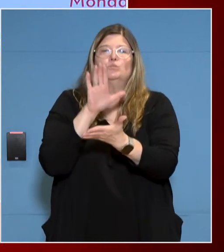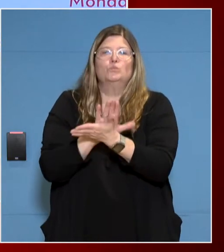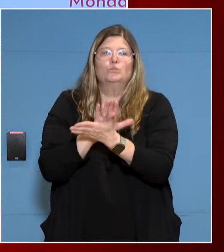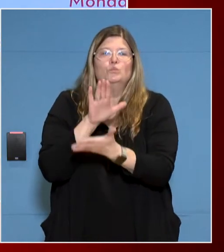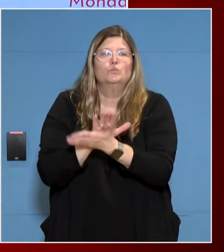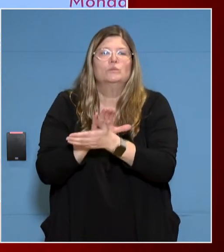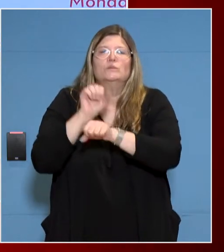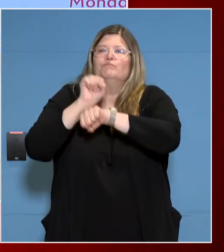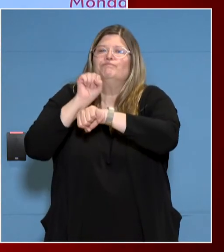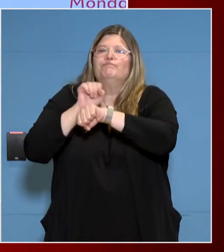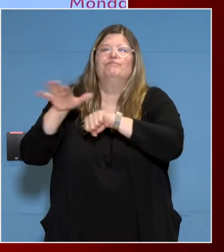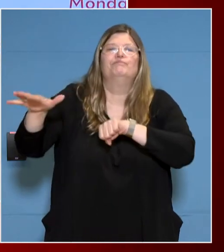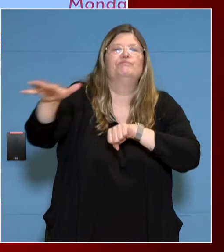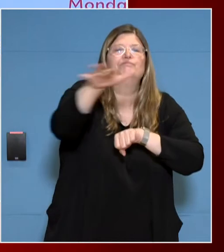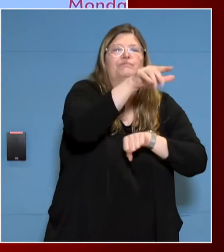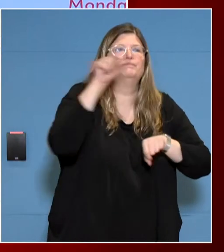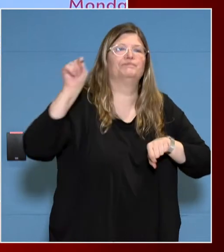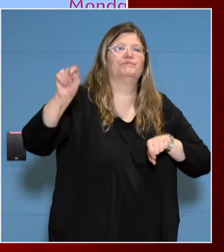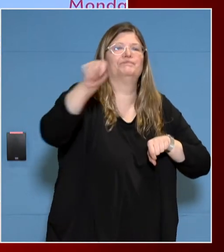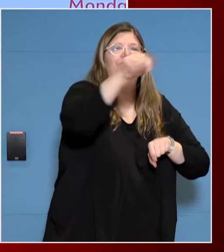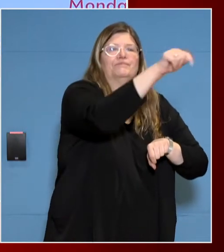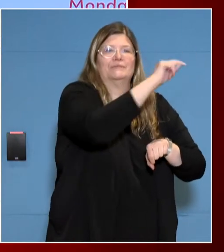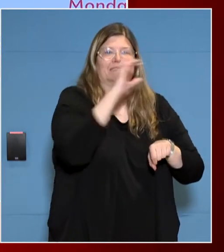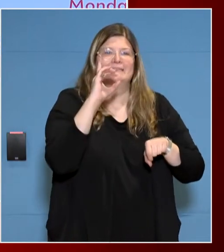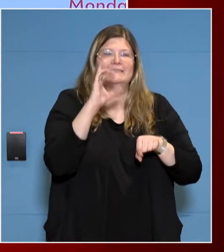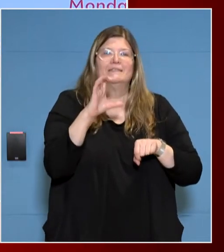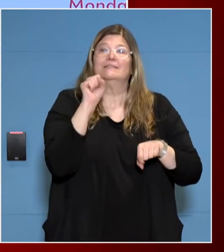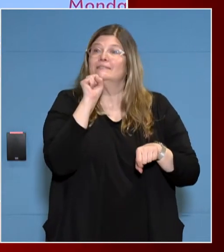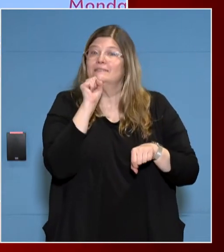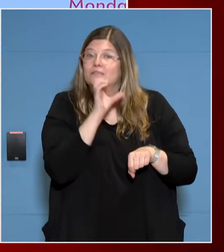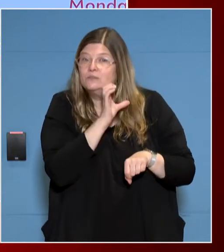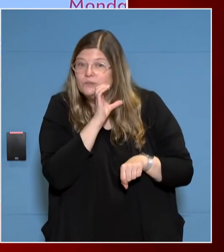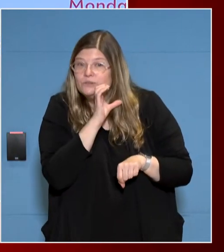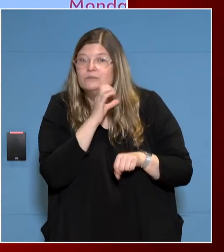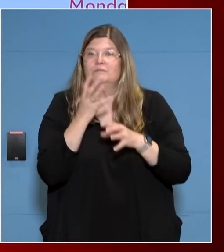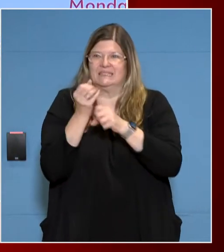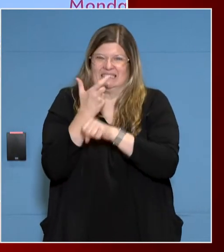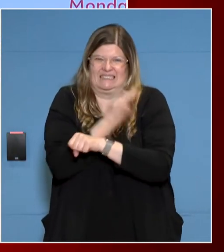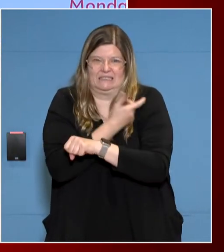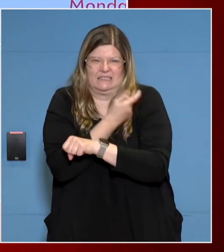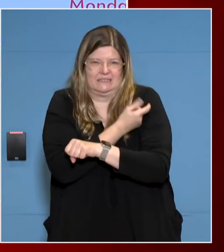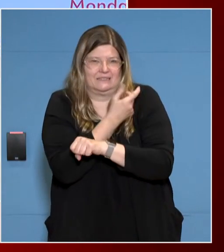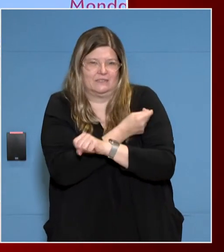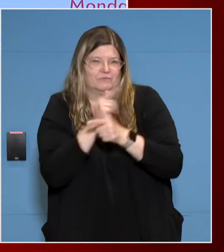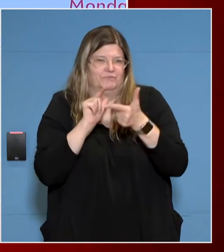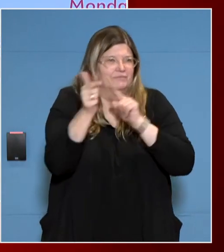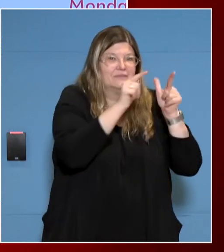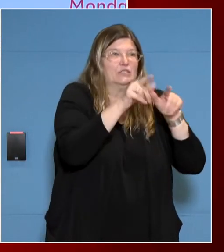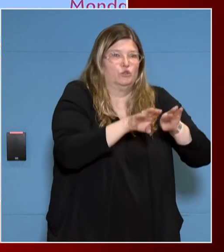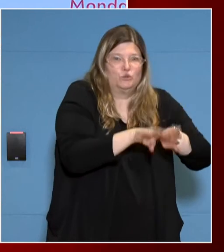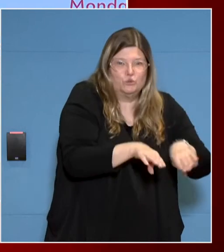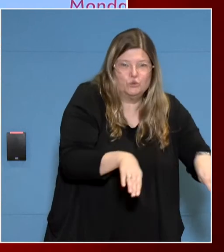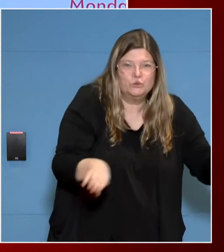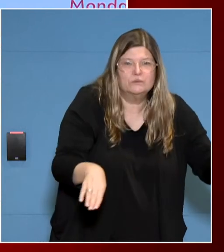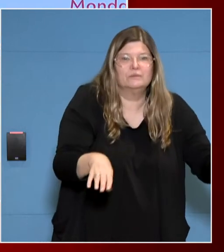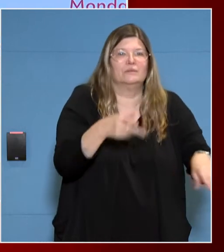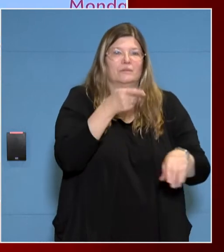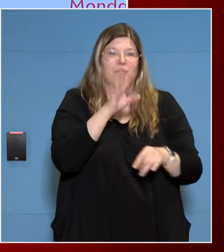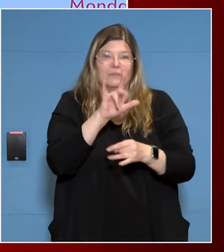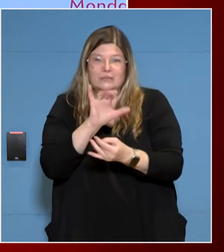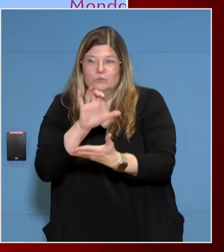we continue to get our senior residents vaccinated as well as our healthcare workers. And today, as